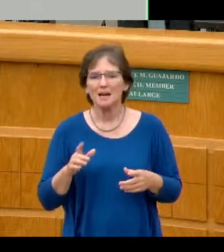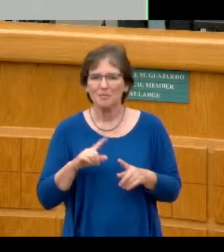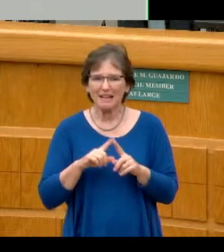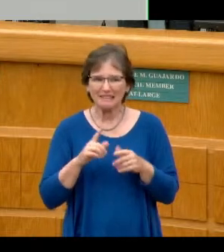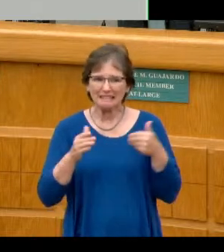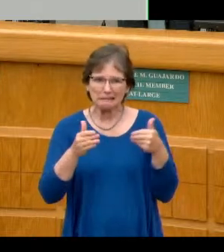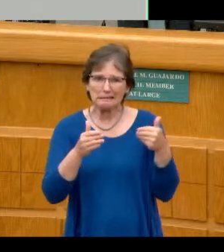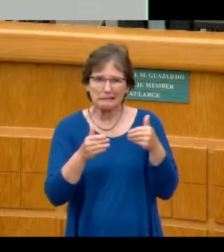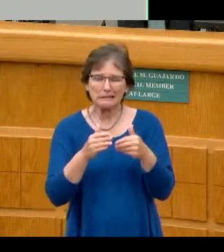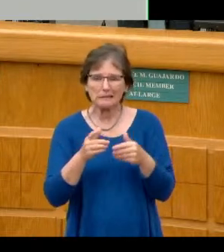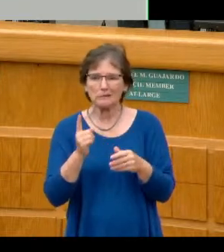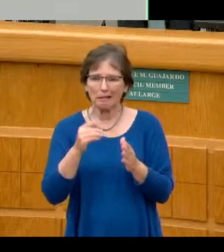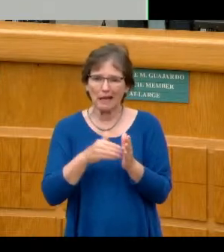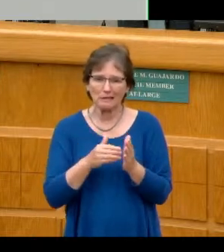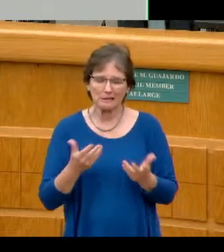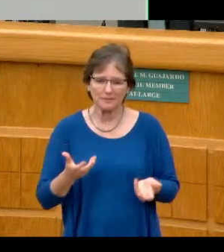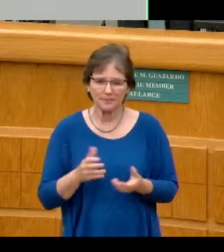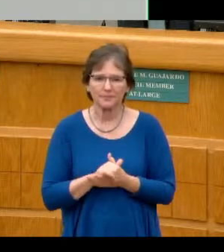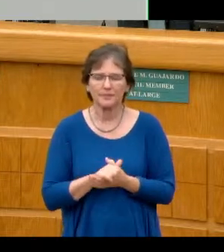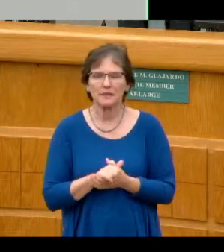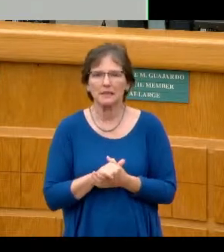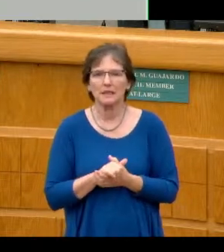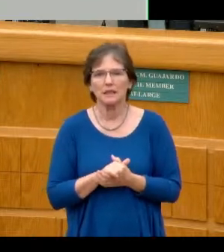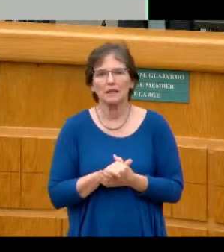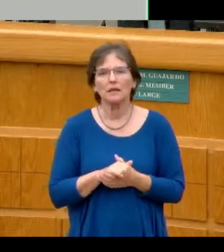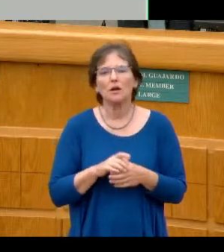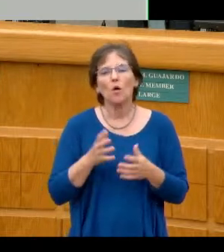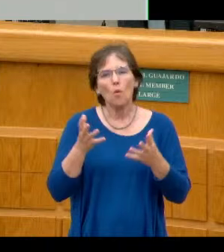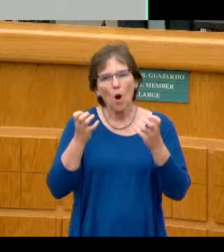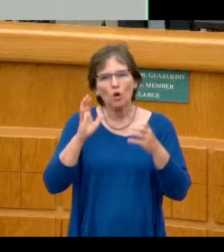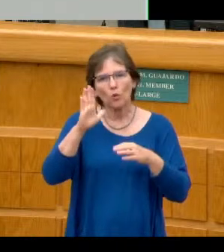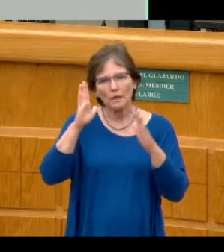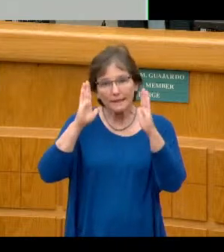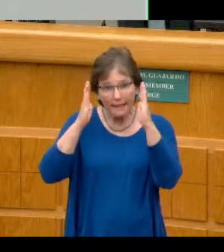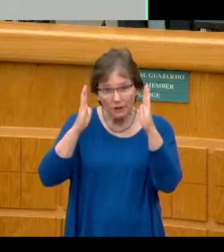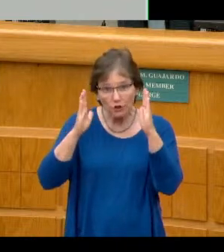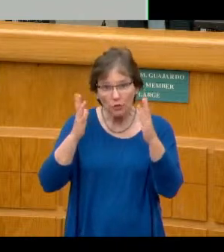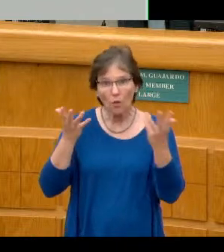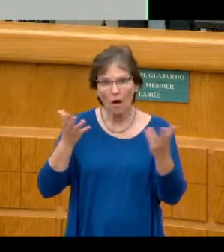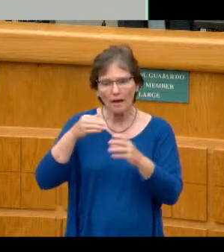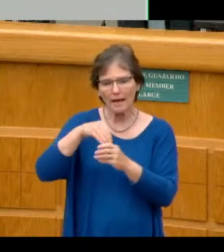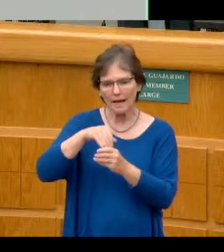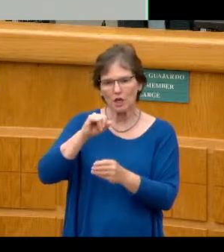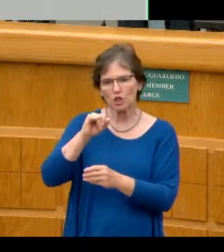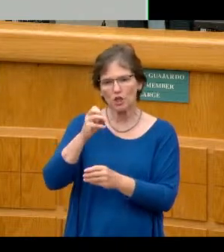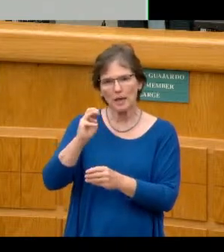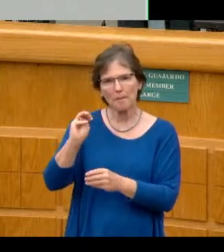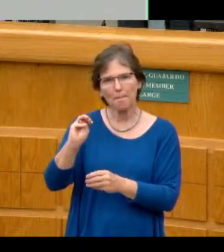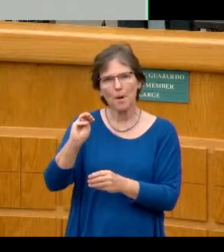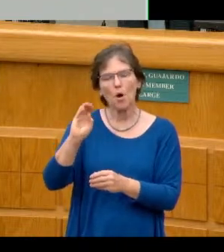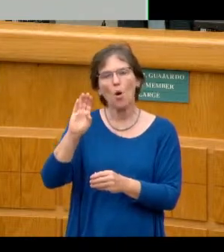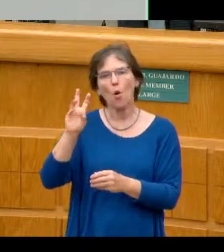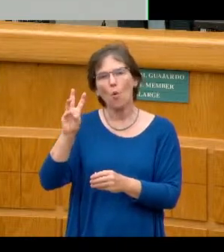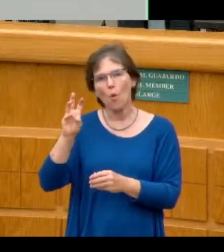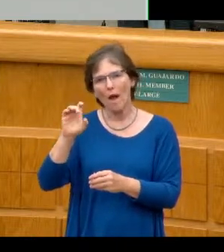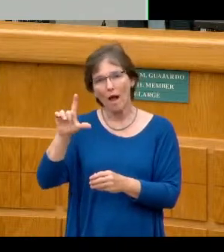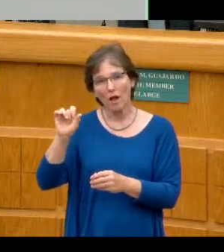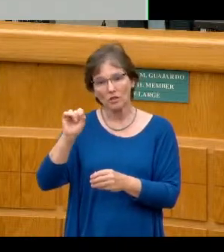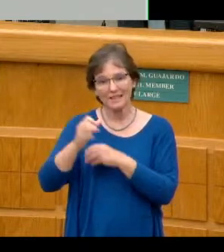area. And this number feels like it's getting pretty big to me. I mean, it was big when it was a couple dozen, but